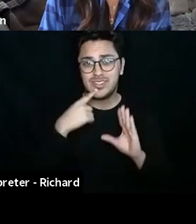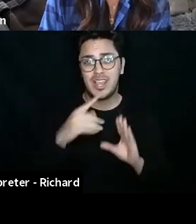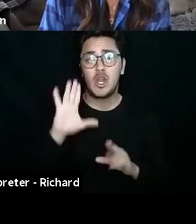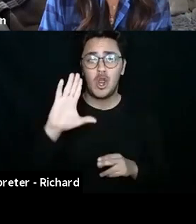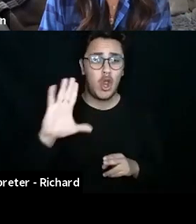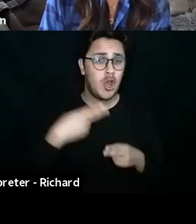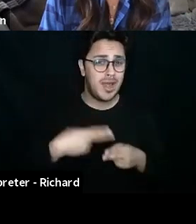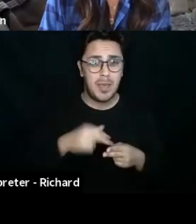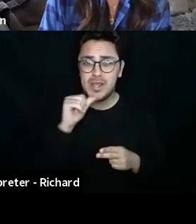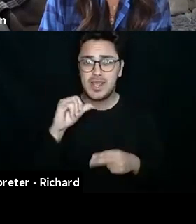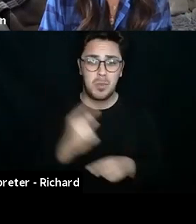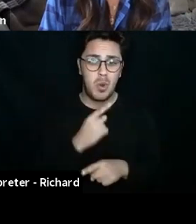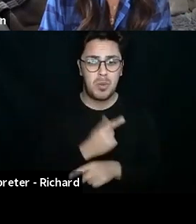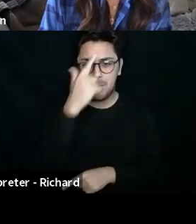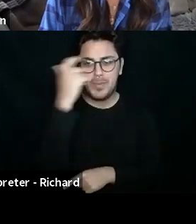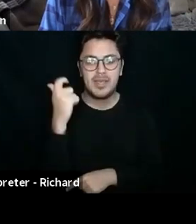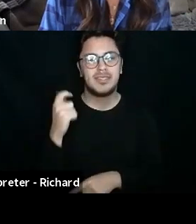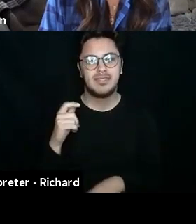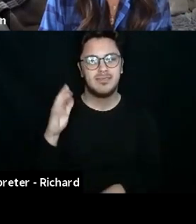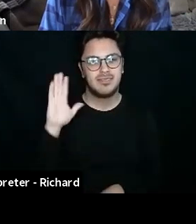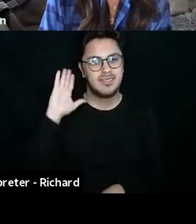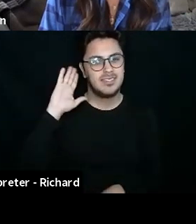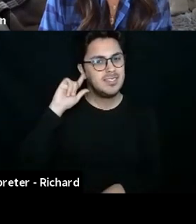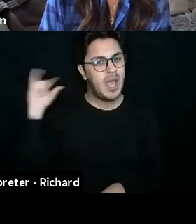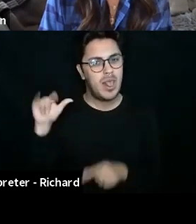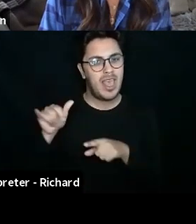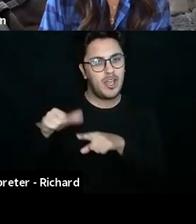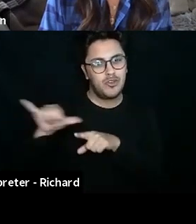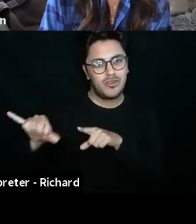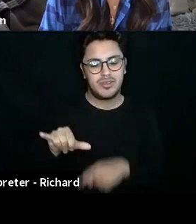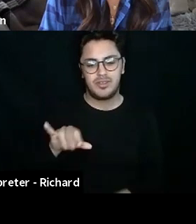was inappropriate because it sounded like an expletive. Again, it was